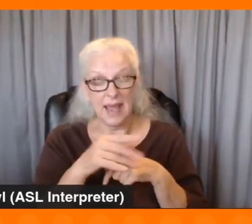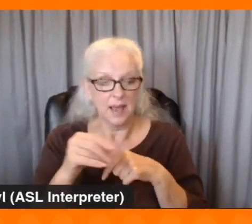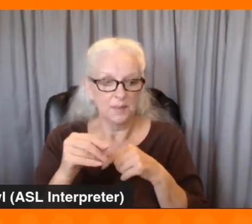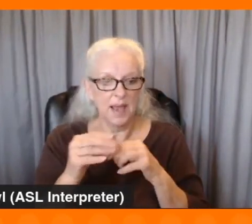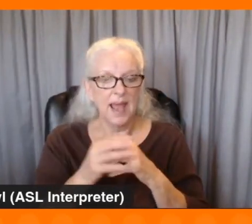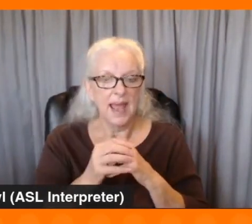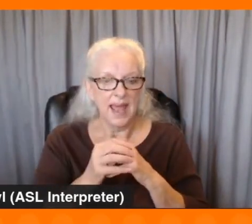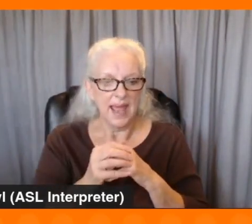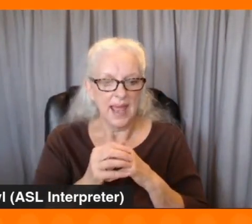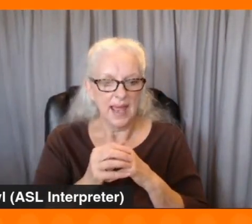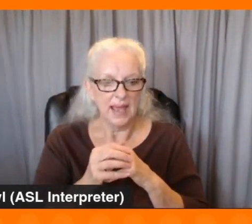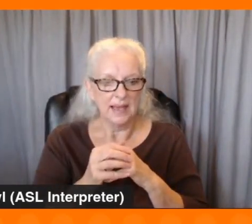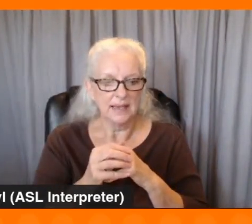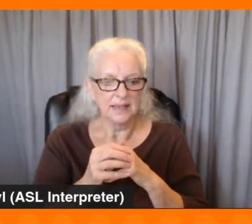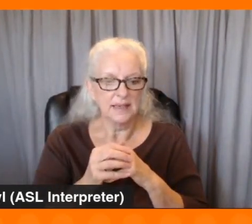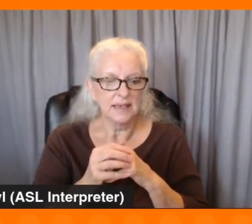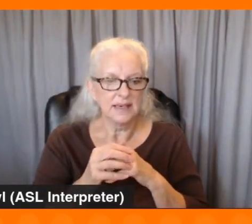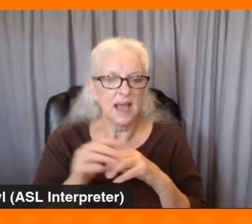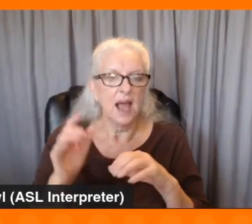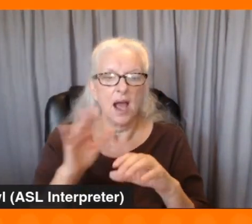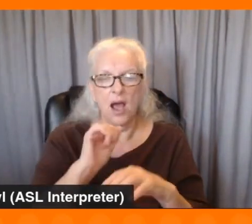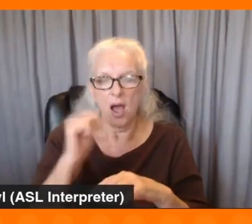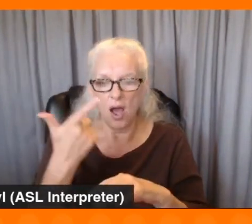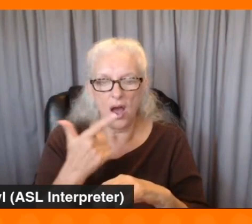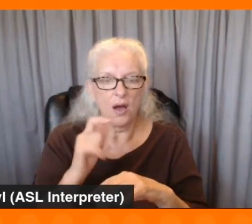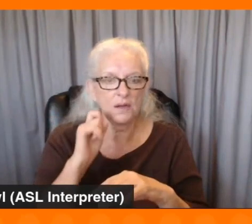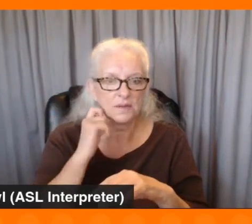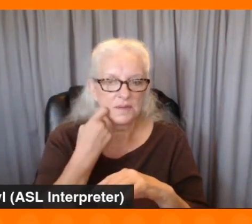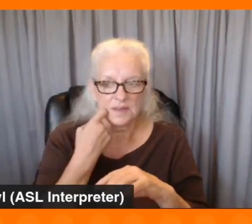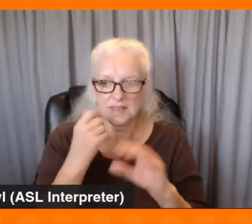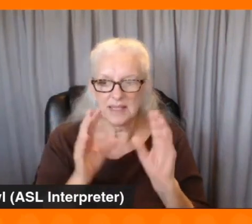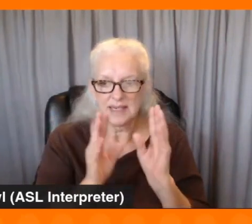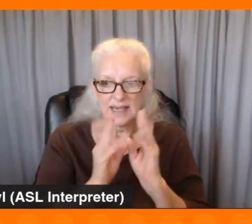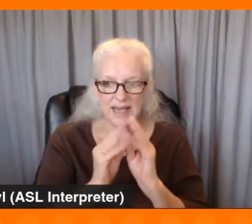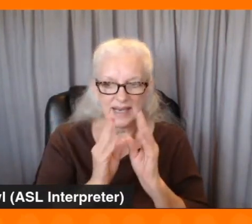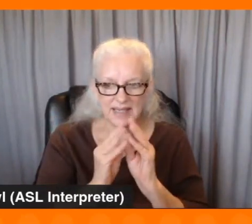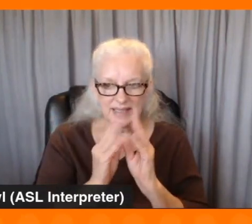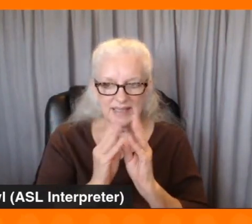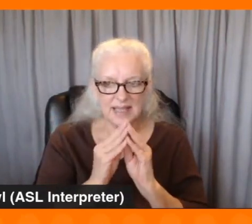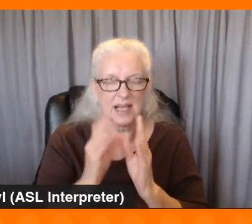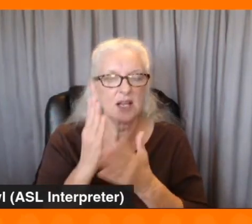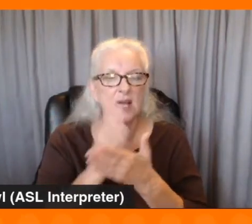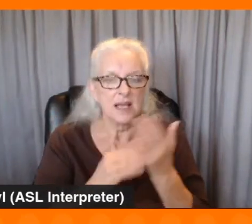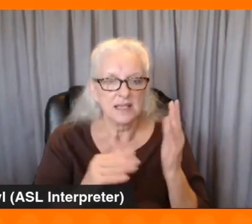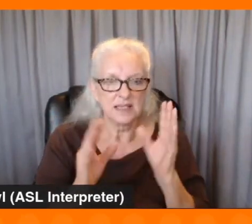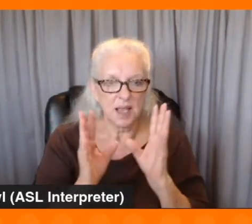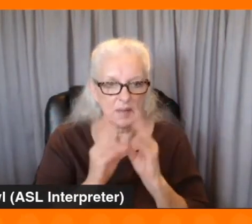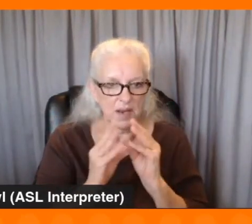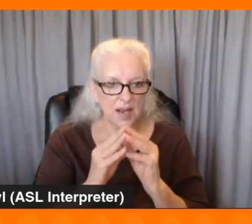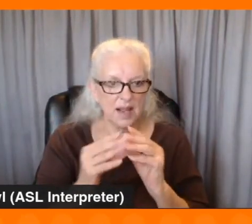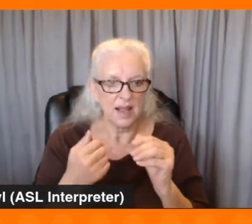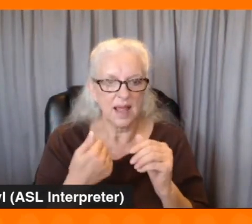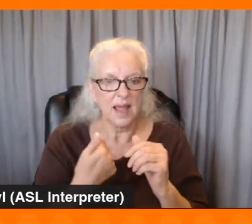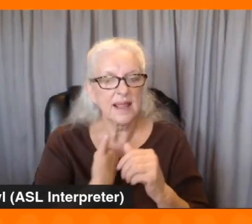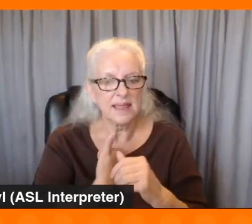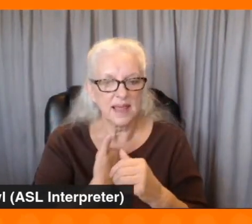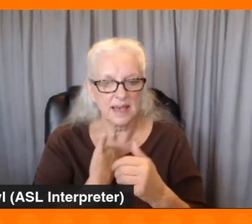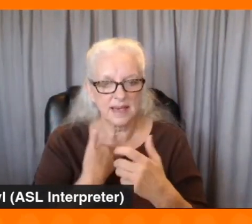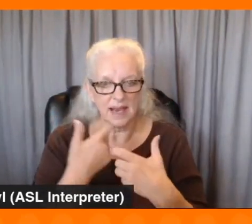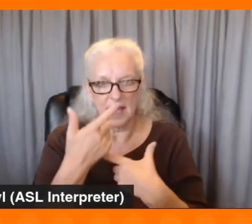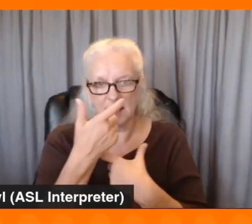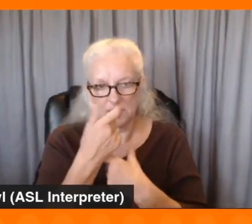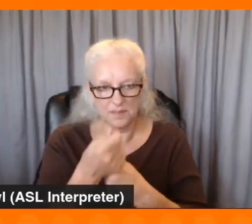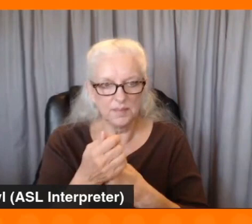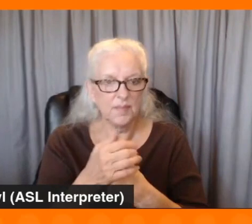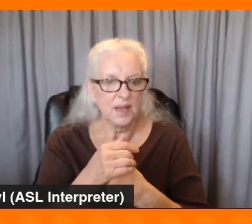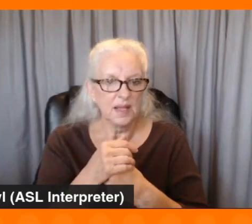excited about, all the cool sessions that we're going to have today. So some of the sessions I'm personally interested are, for example,